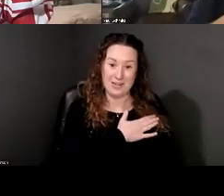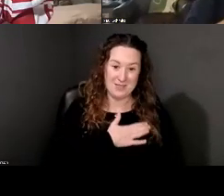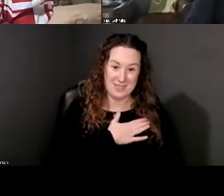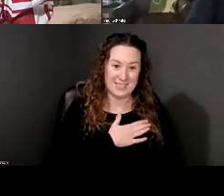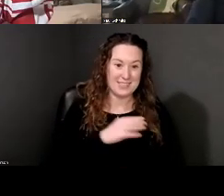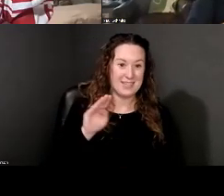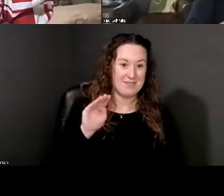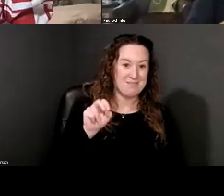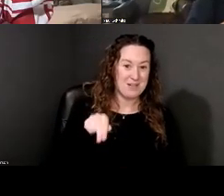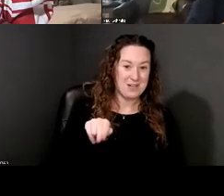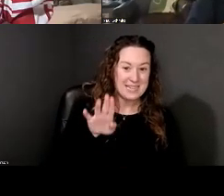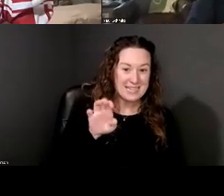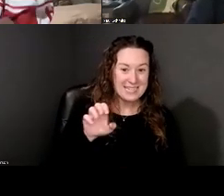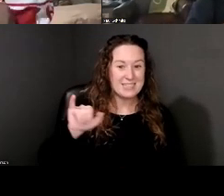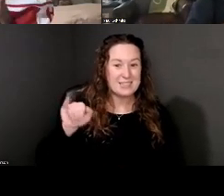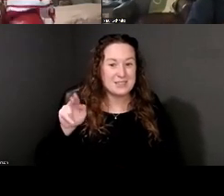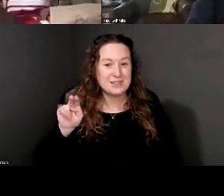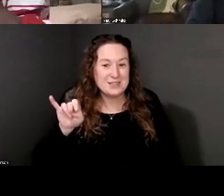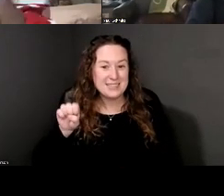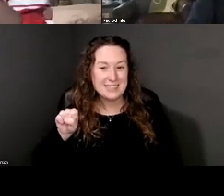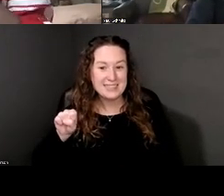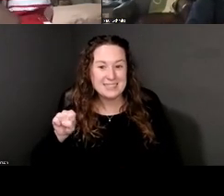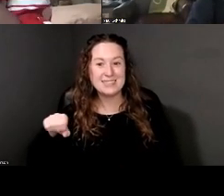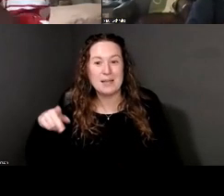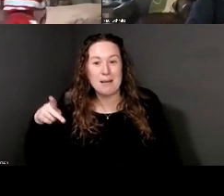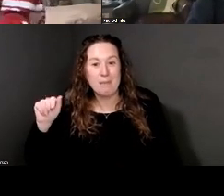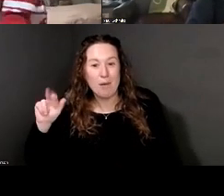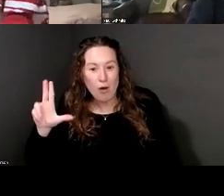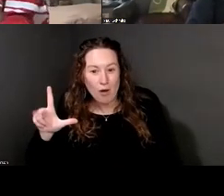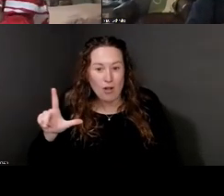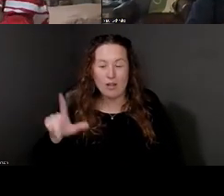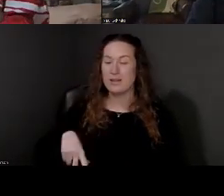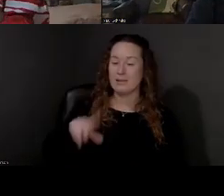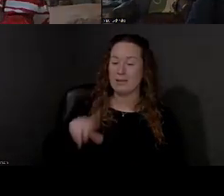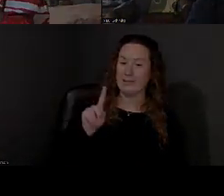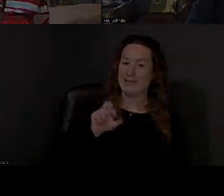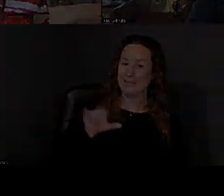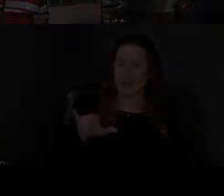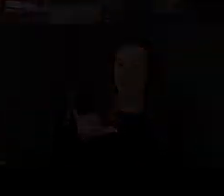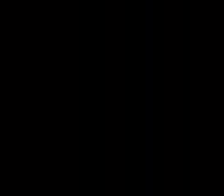Monique, Junius, Paul, thank you. Carrie and Jesse, thank you. And